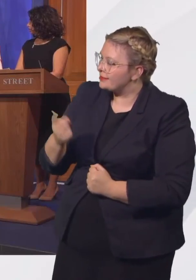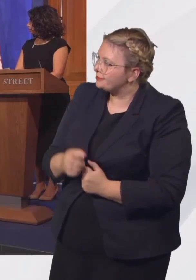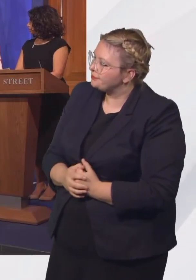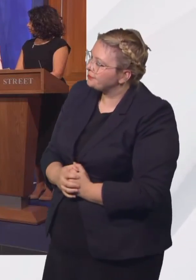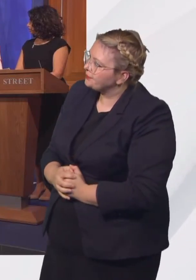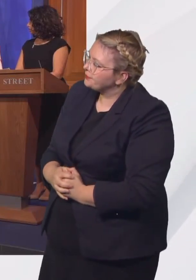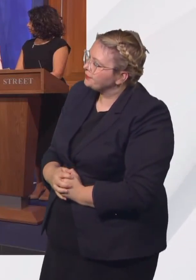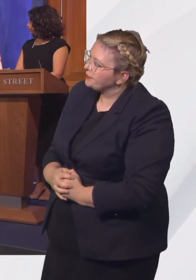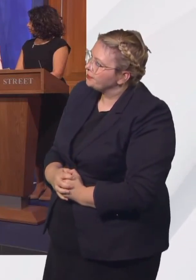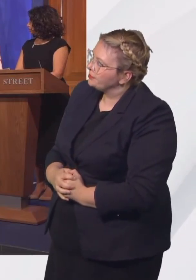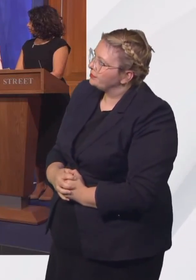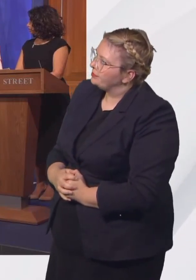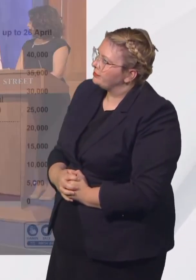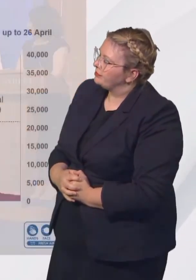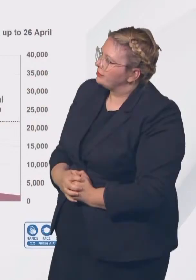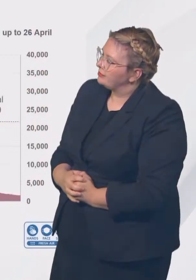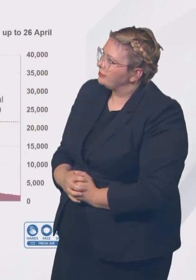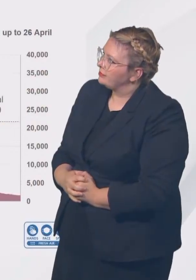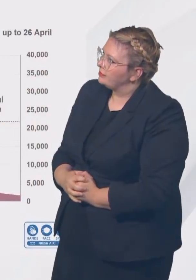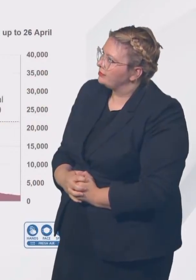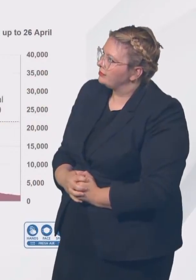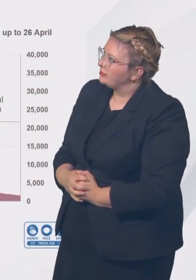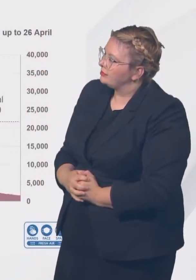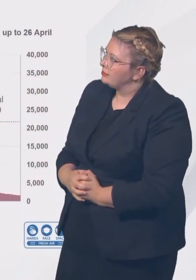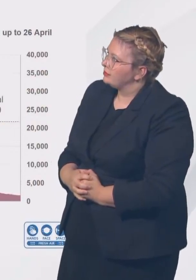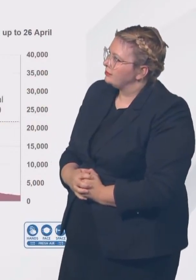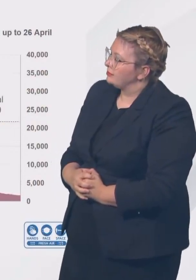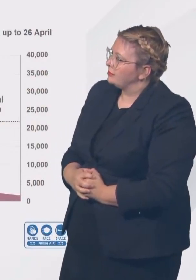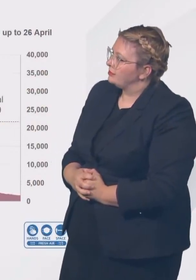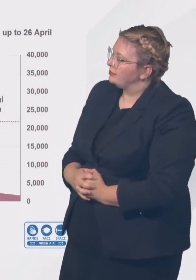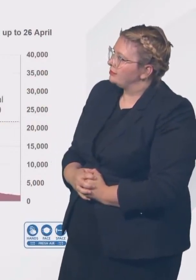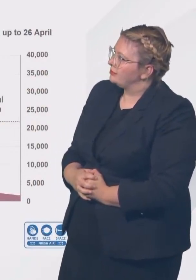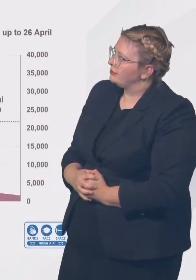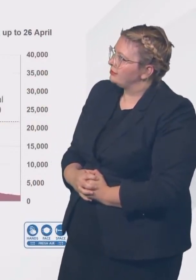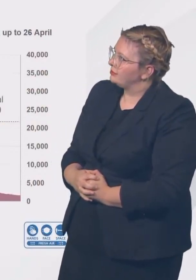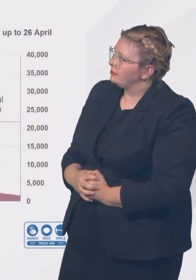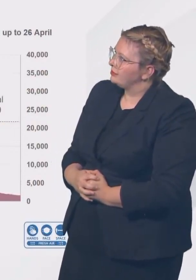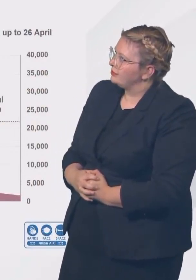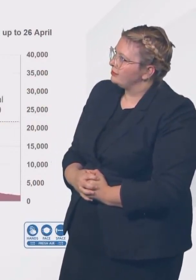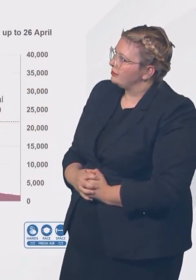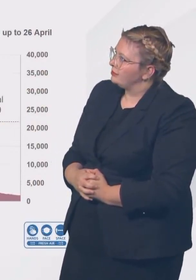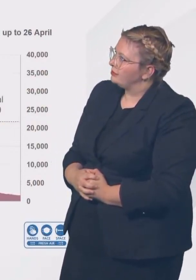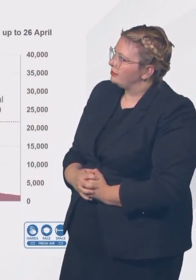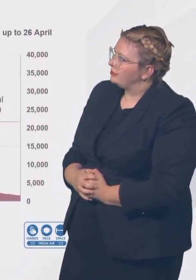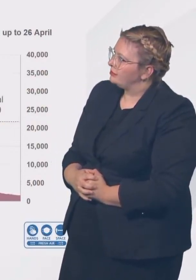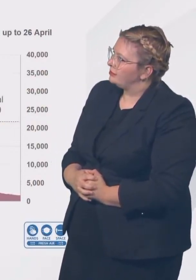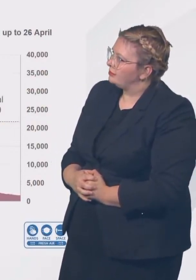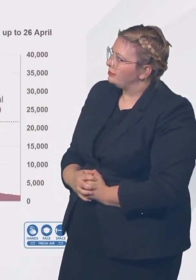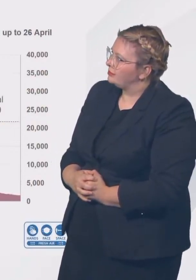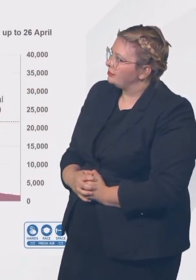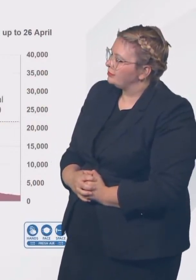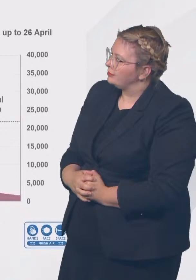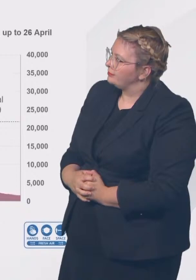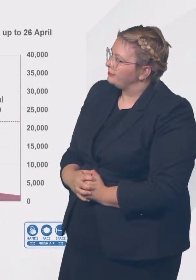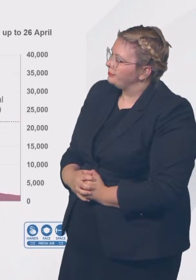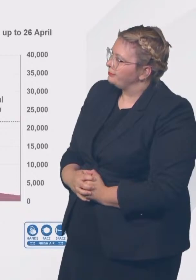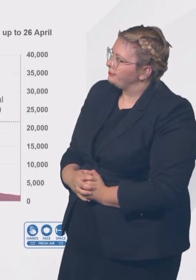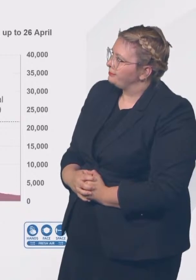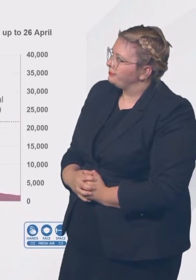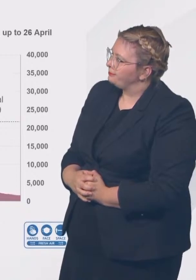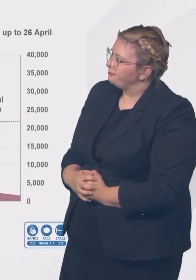On slide number 2, it's the same time scale, but this time I'm arraying the number of people in hospital